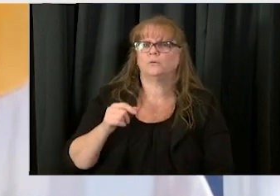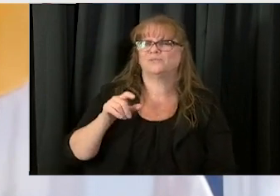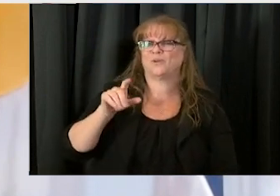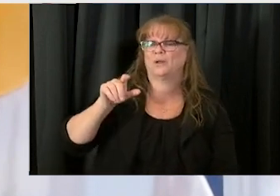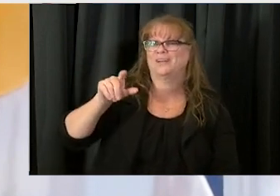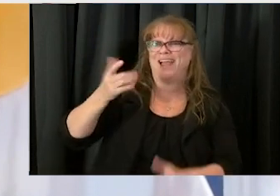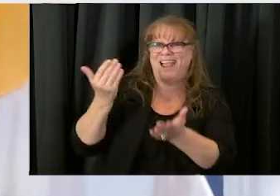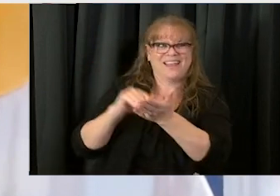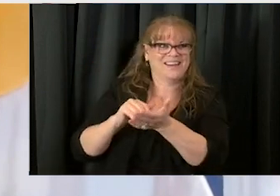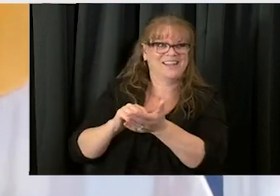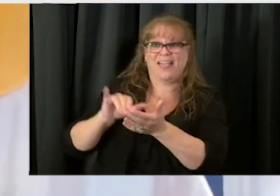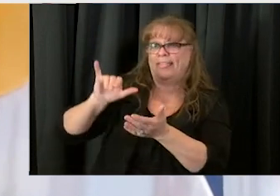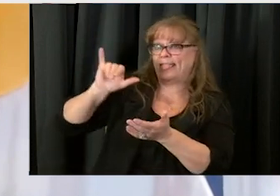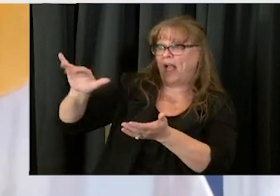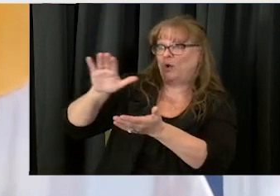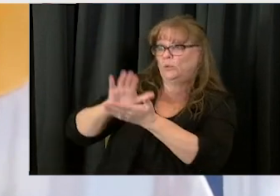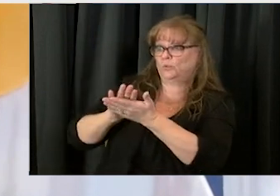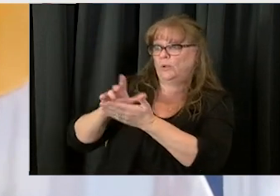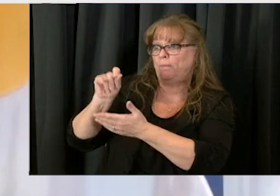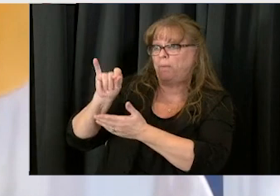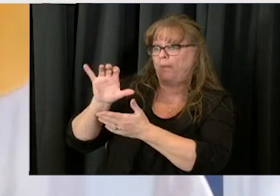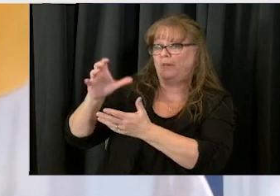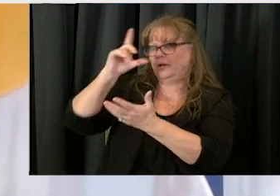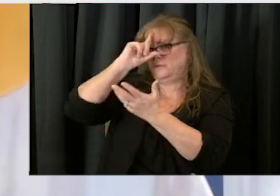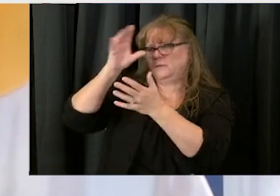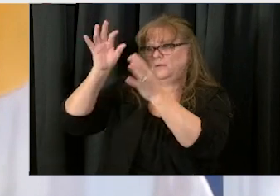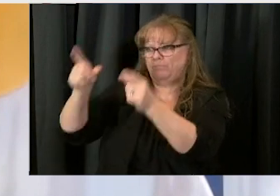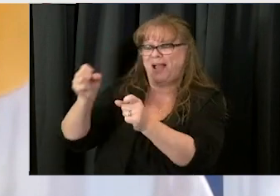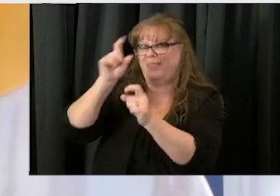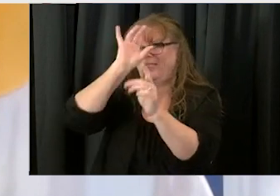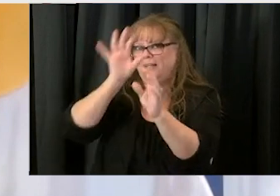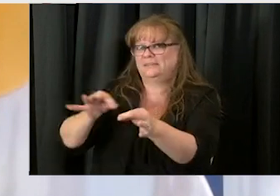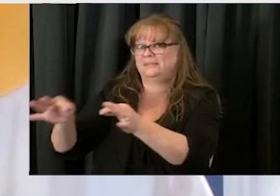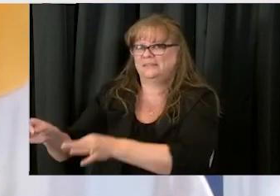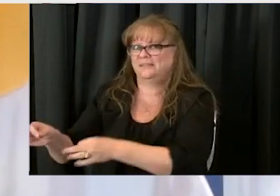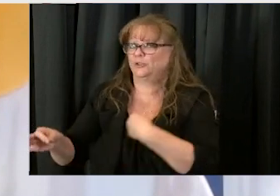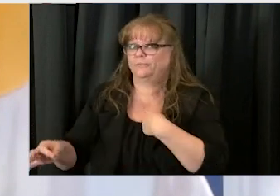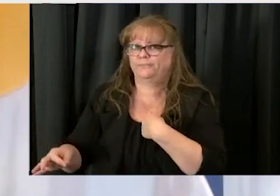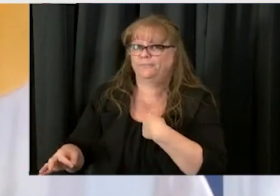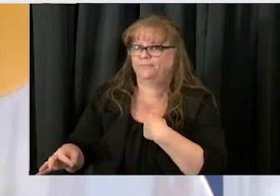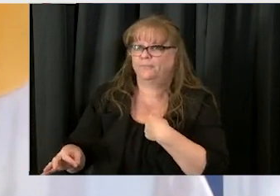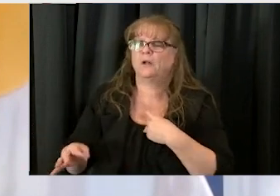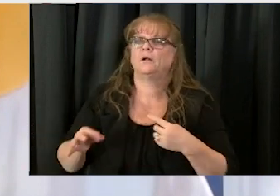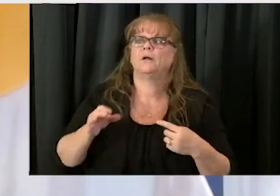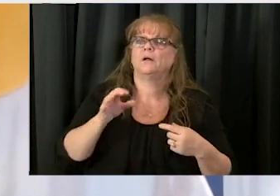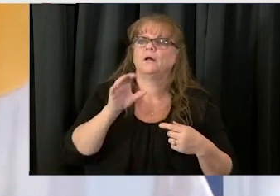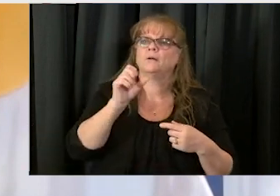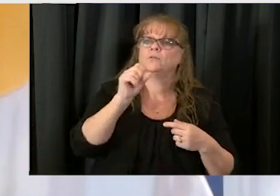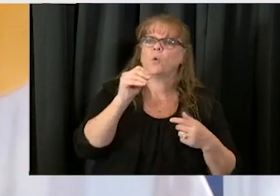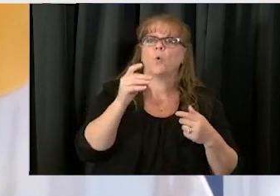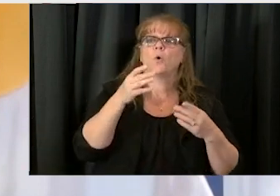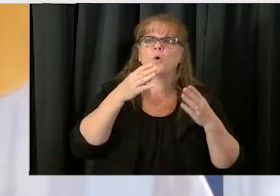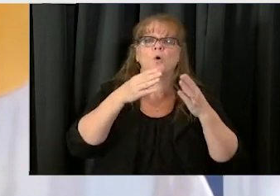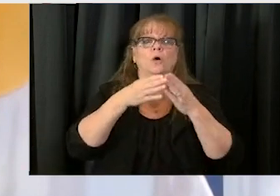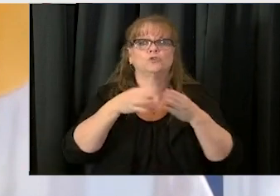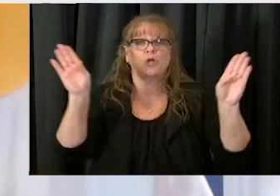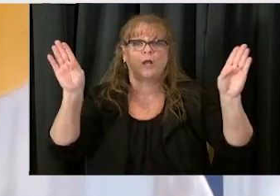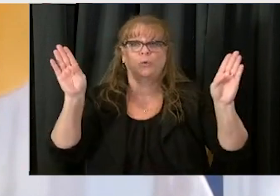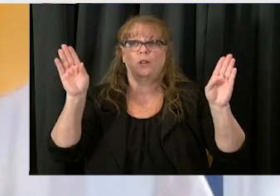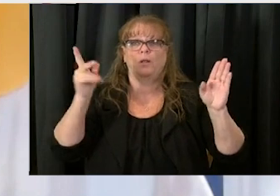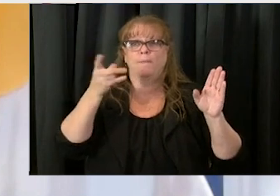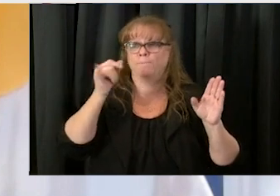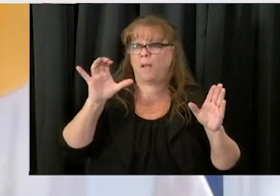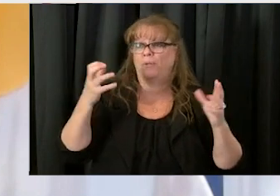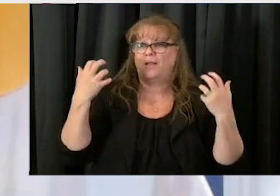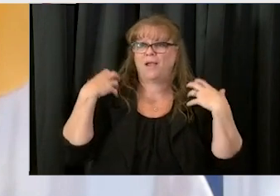lay out how they should be used from a health perspective, and we are. But the second benefit is the peace of mind that families and teachers and others have